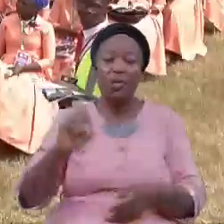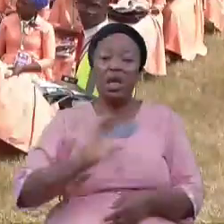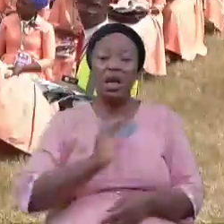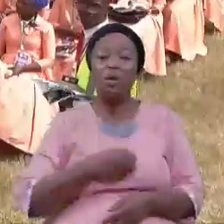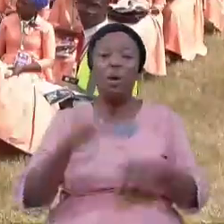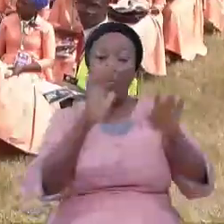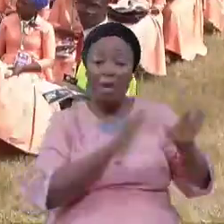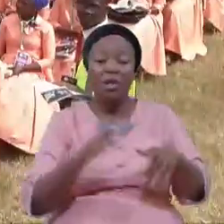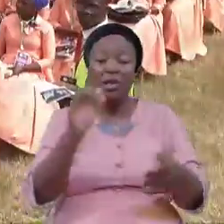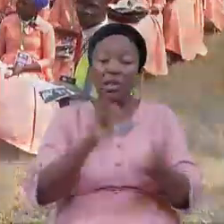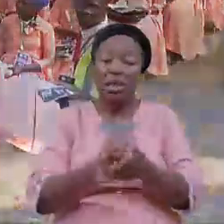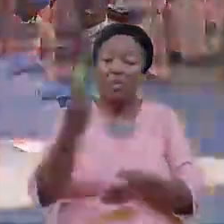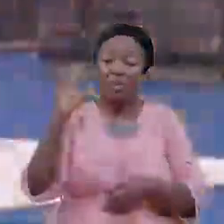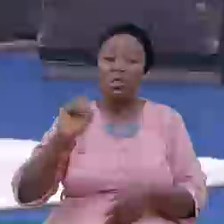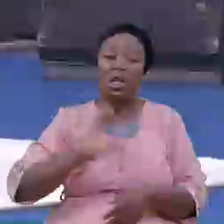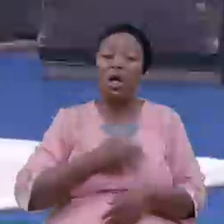was our pursuit.